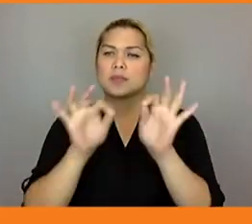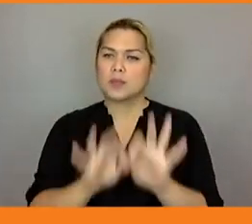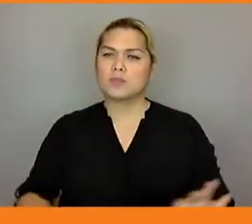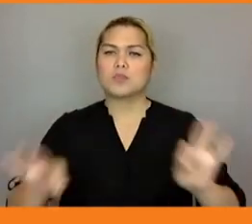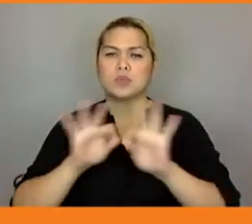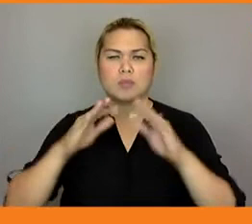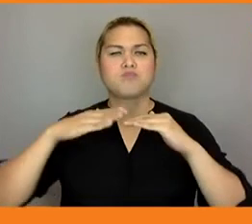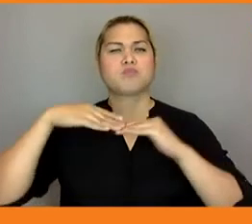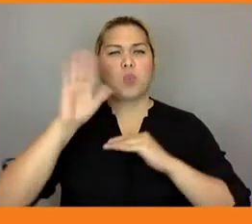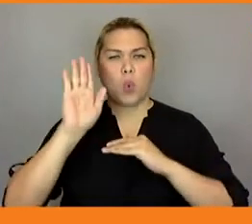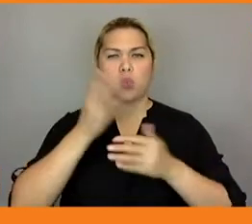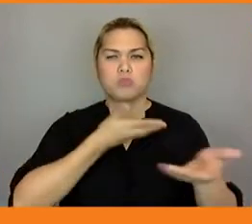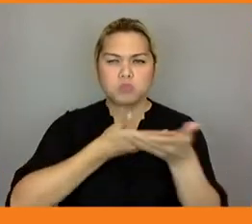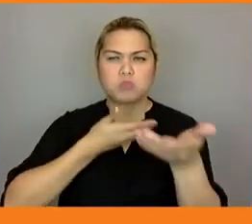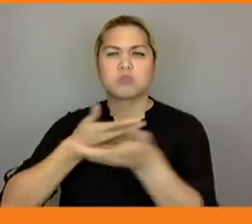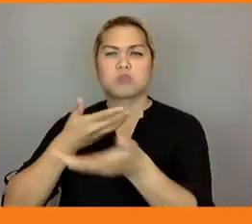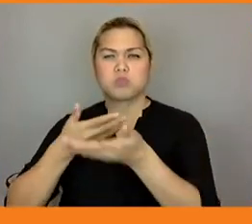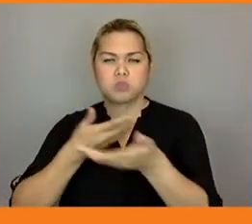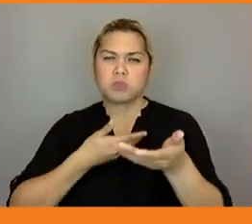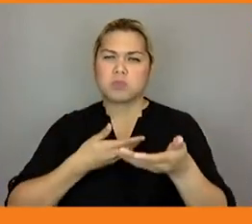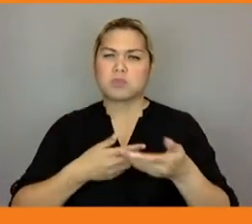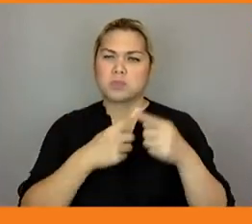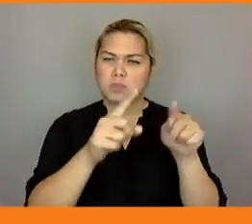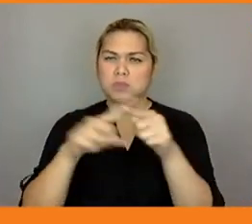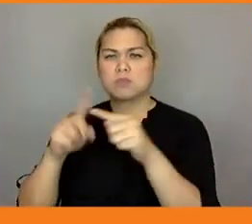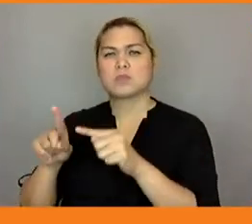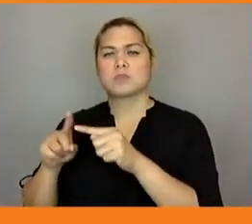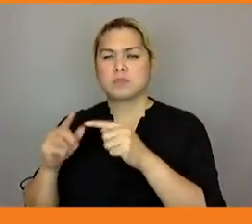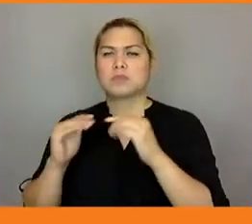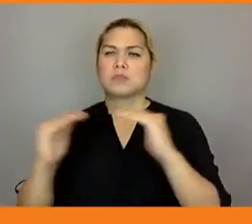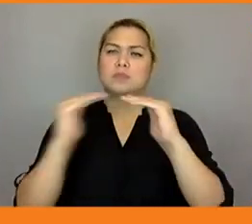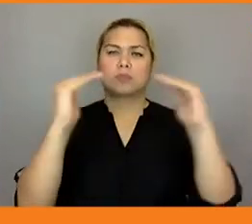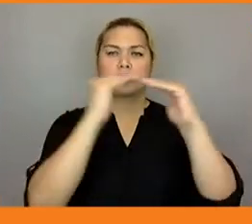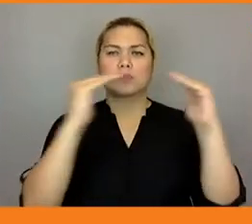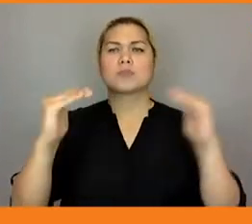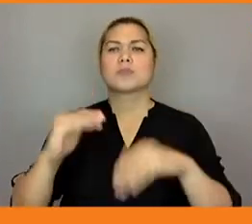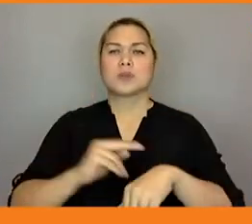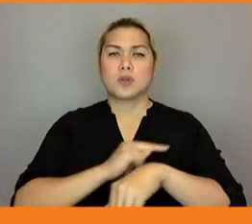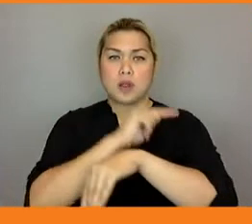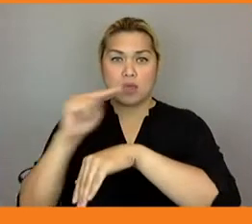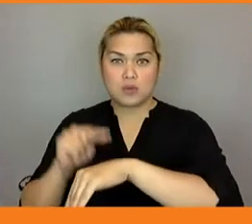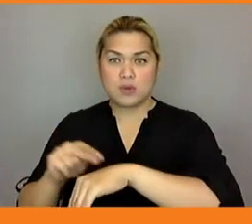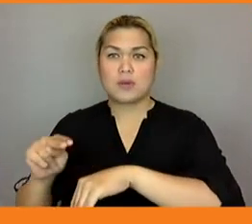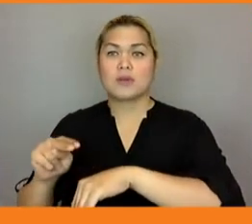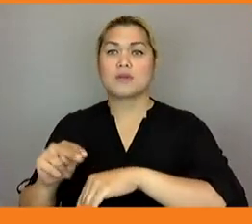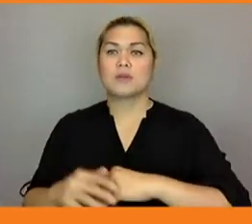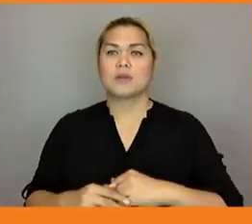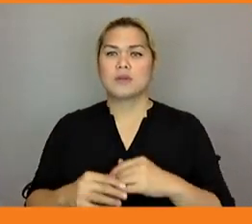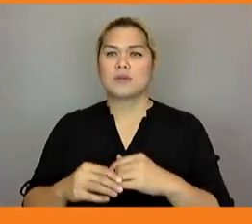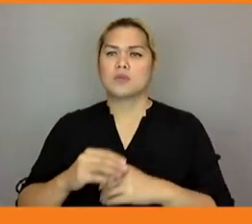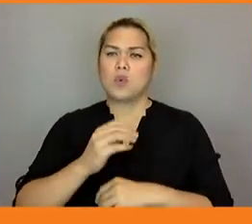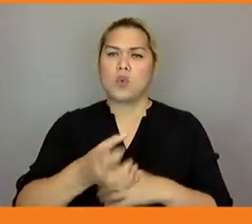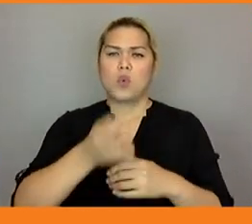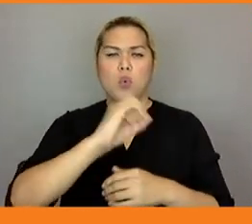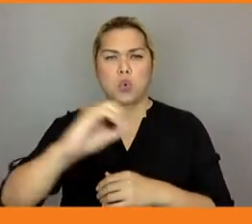all levels, in particular the national level with trade union, employers, and other stakeholders